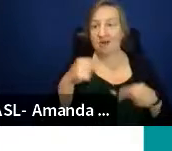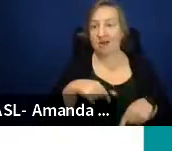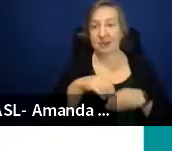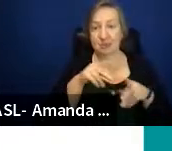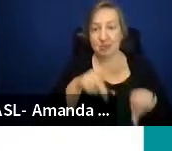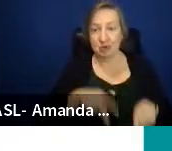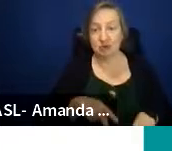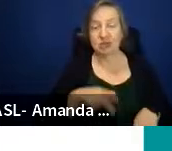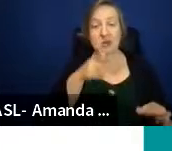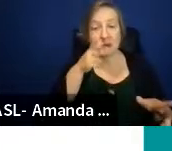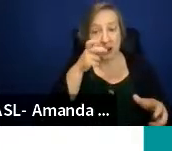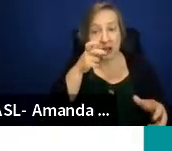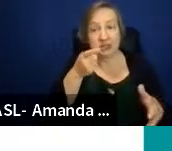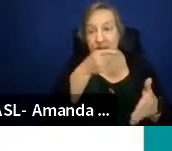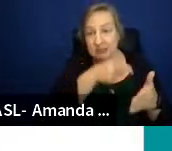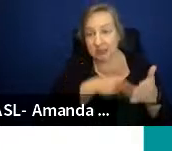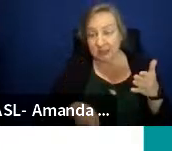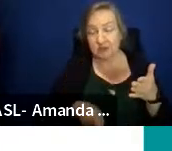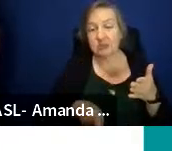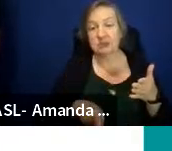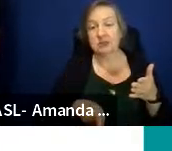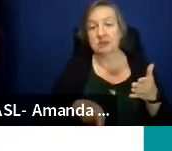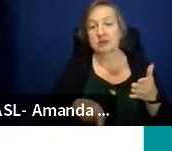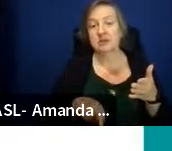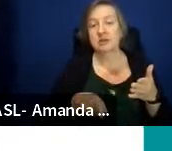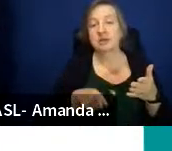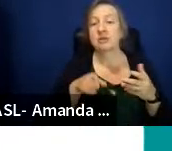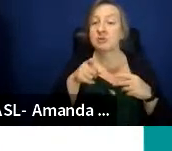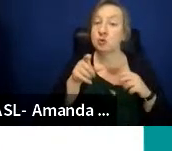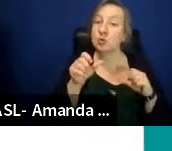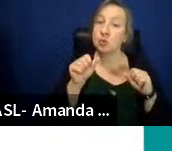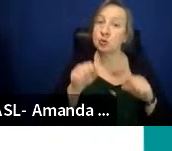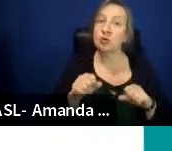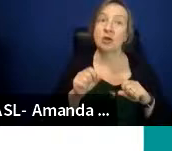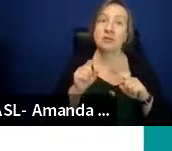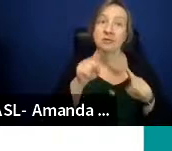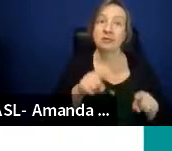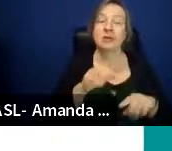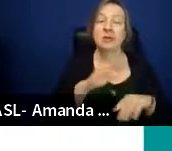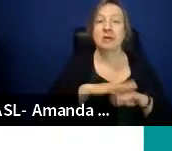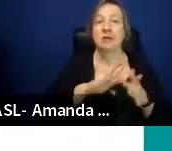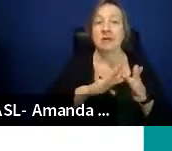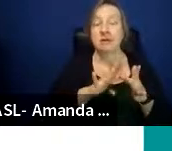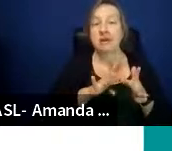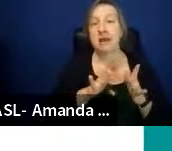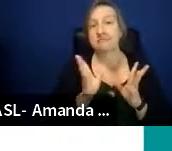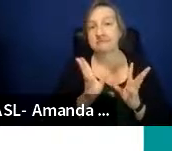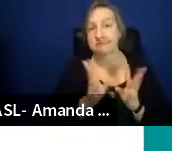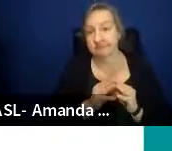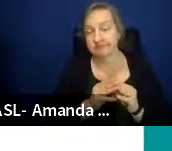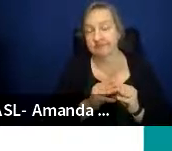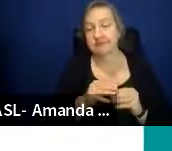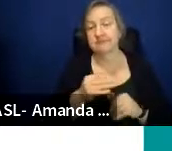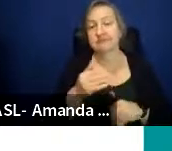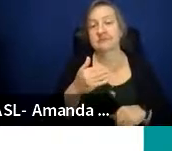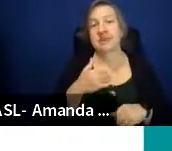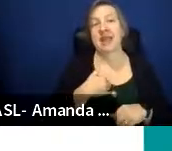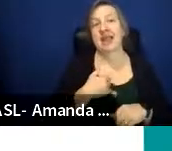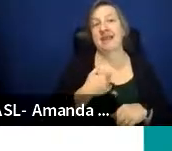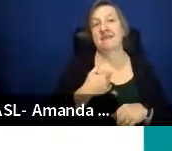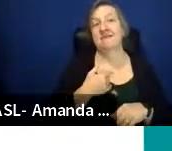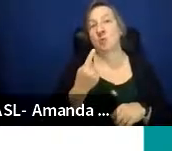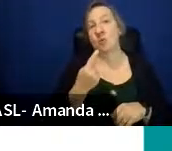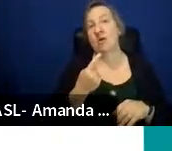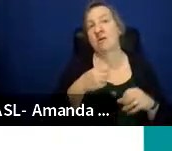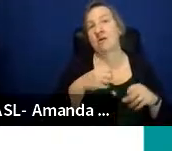listen next week, you could attend the virtual hearings. So we have one on